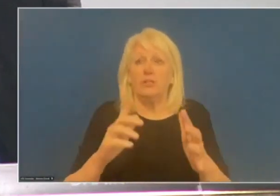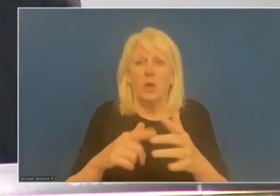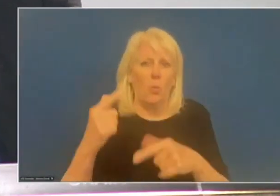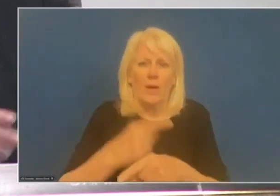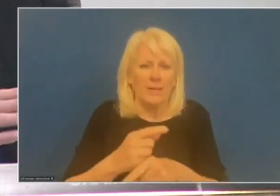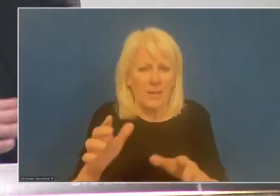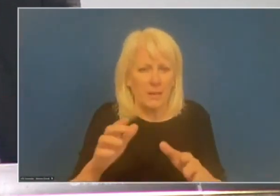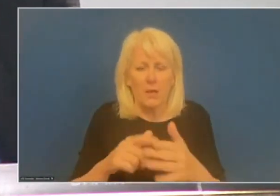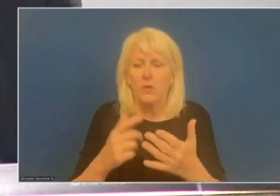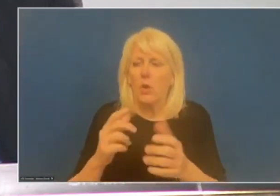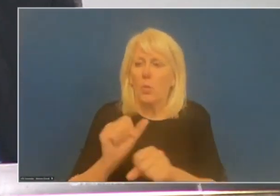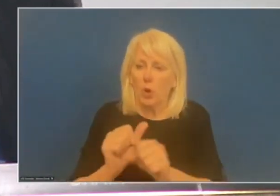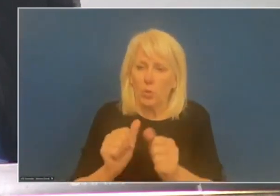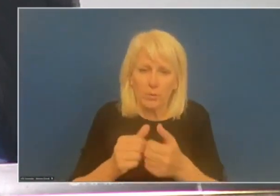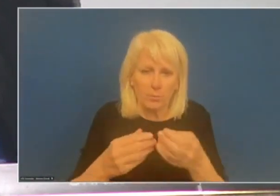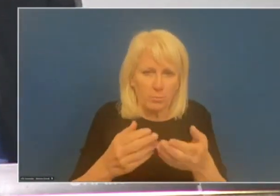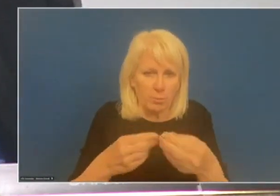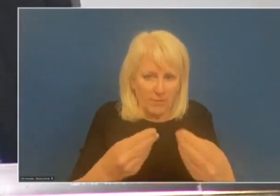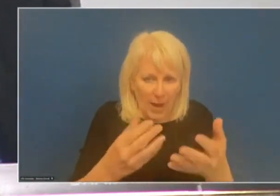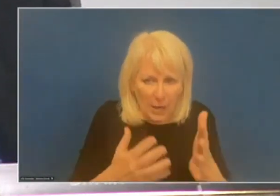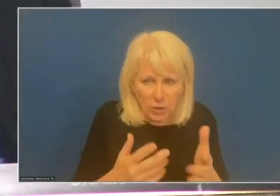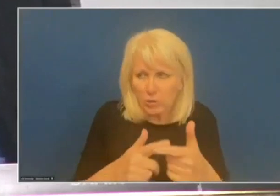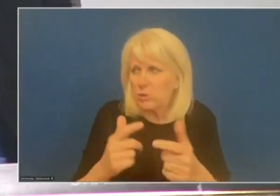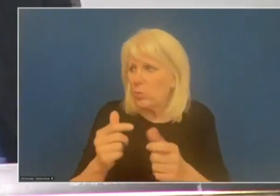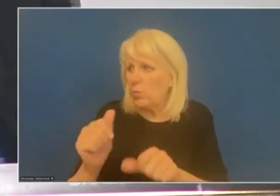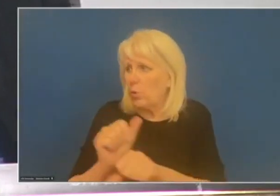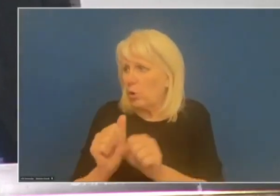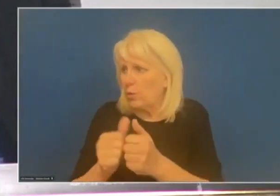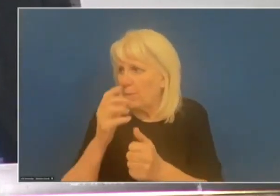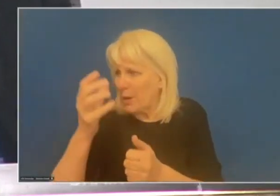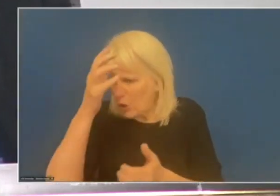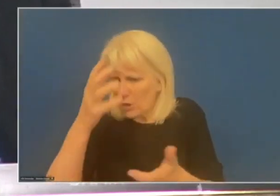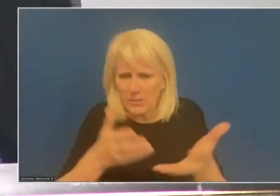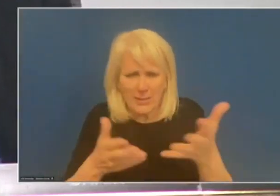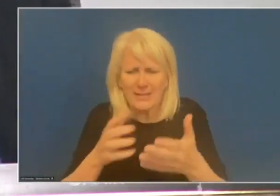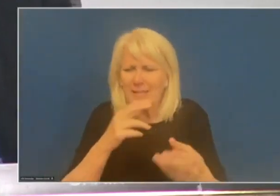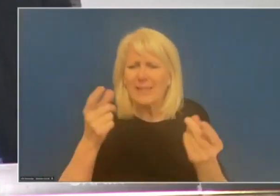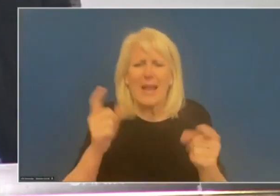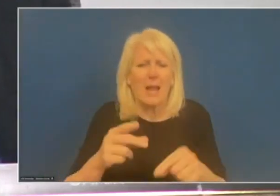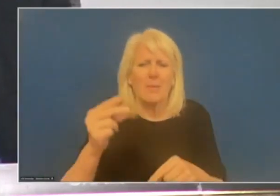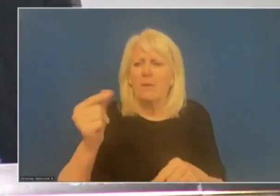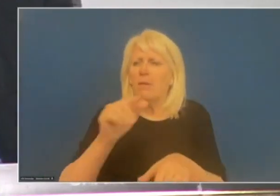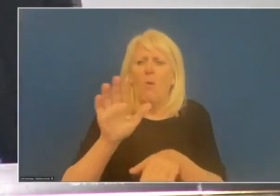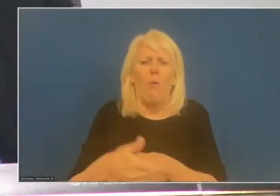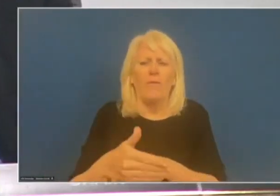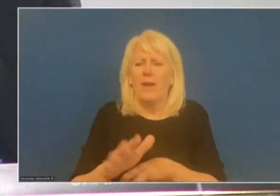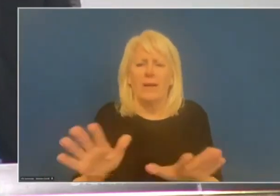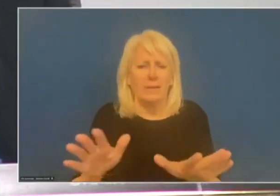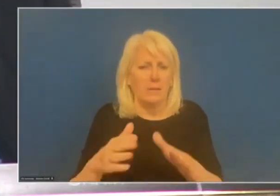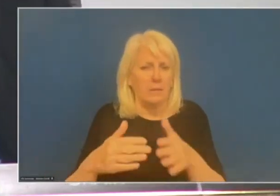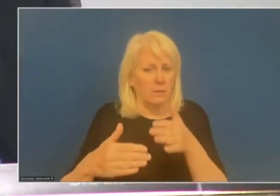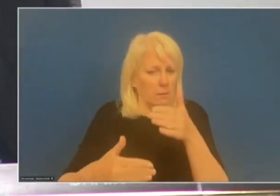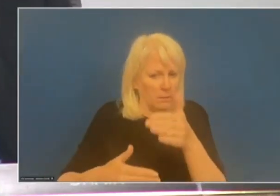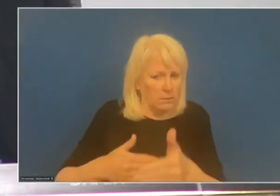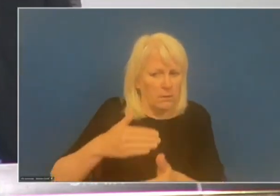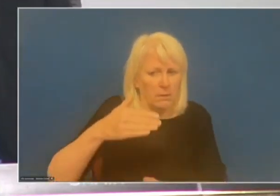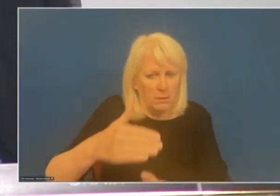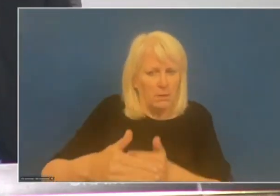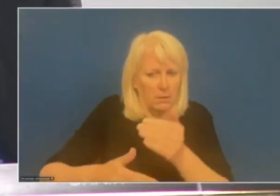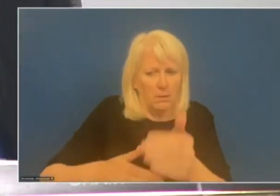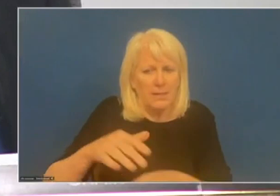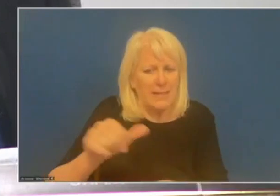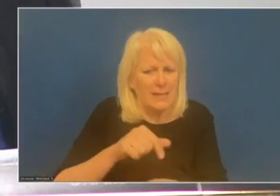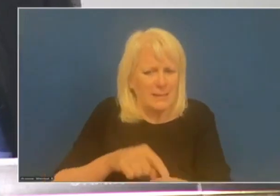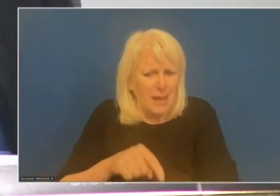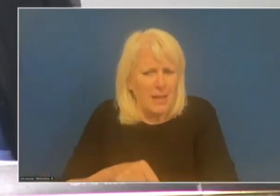process, it is an experience. It is not something that happens immediately, overnight. It is a thing that occurs over a period of time.